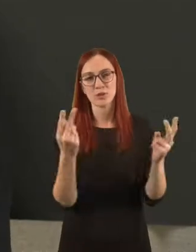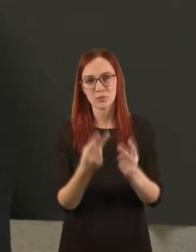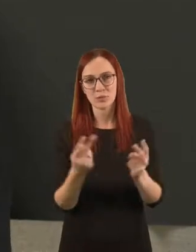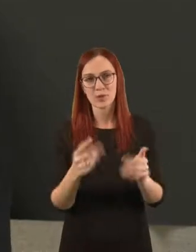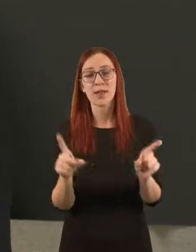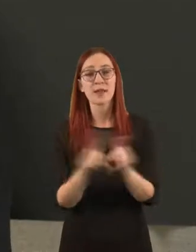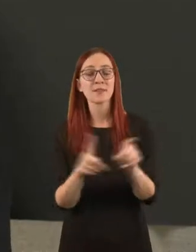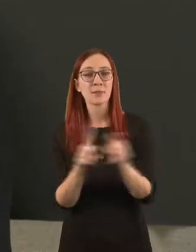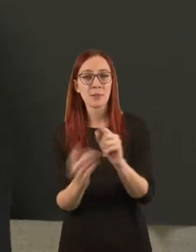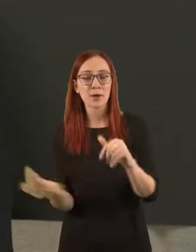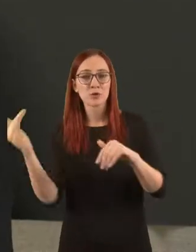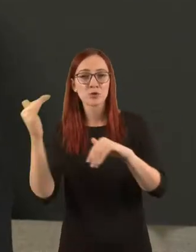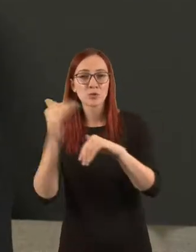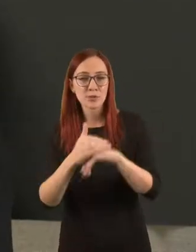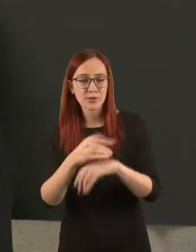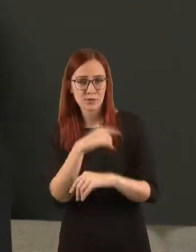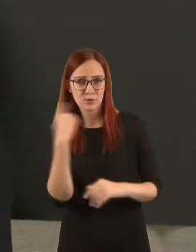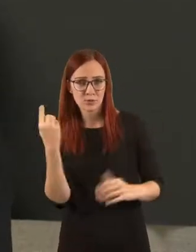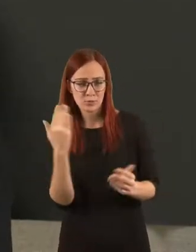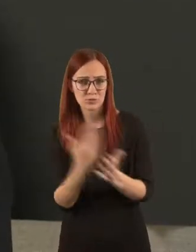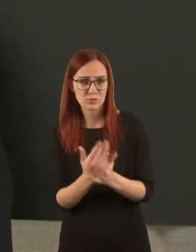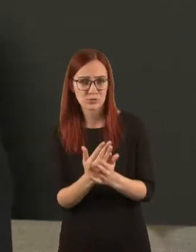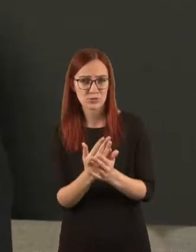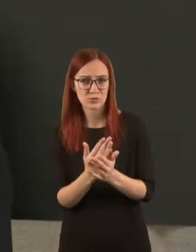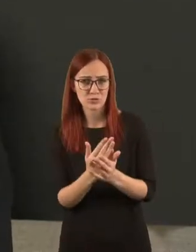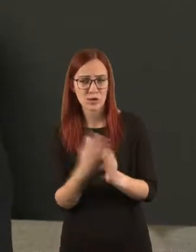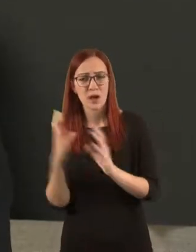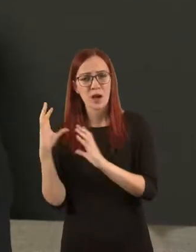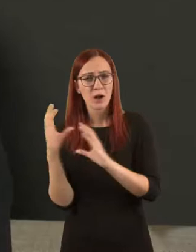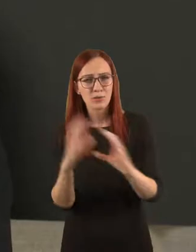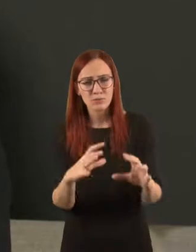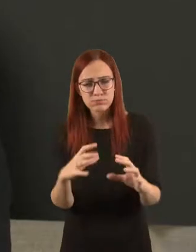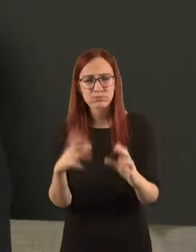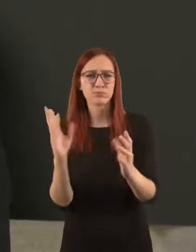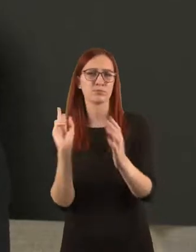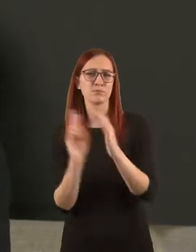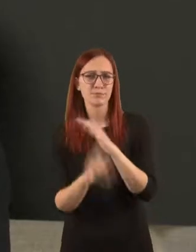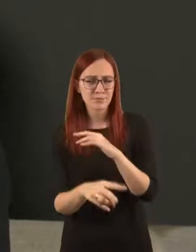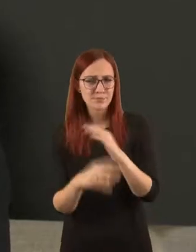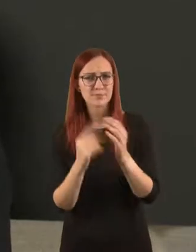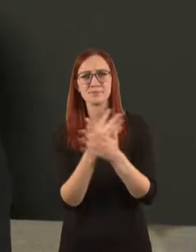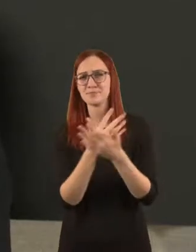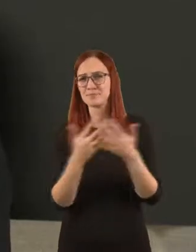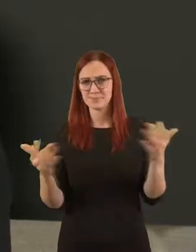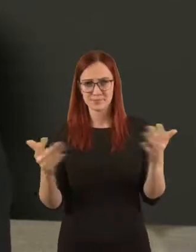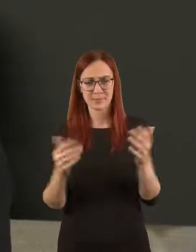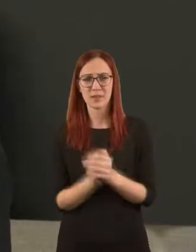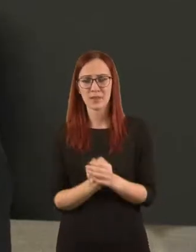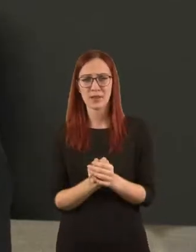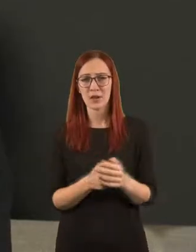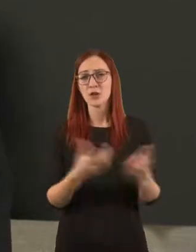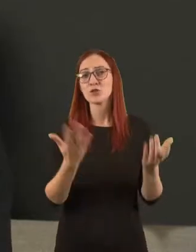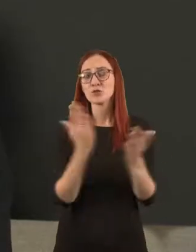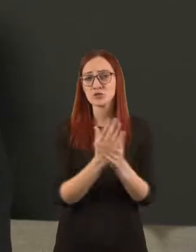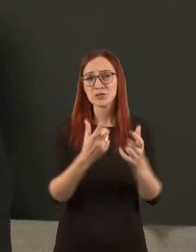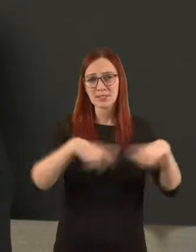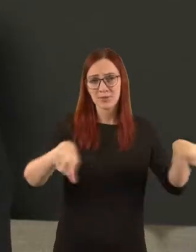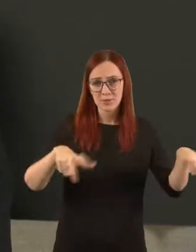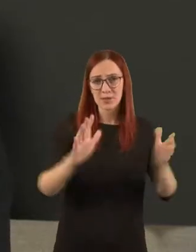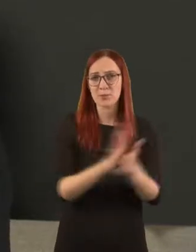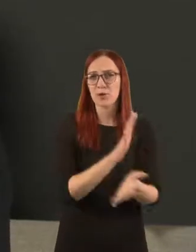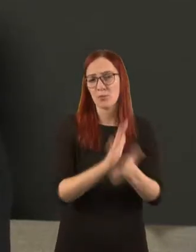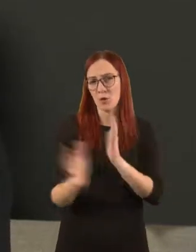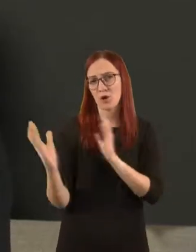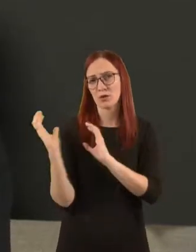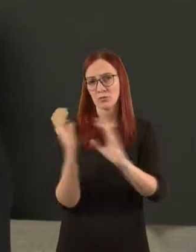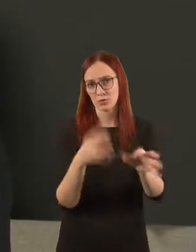tax polluting cars. We also have a number of subsidies for public transport.